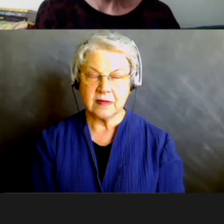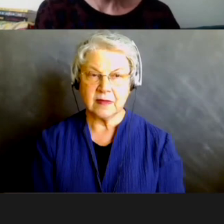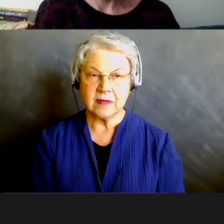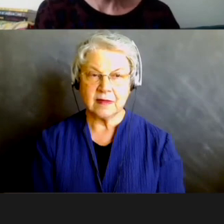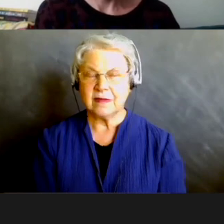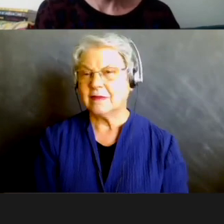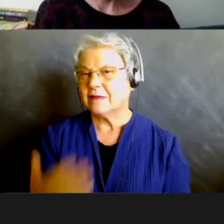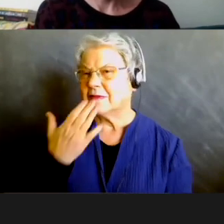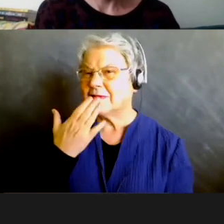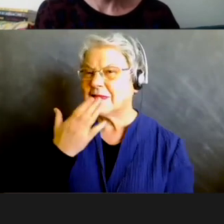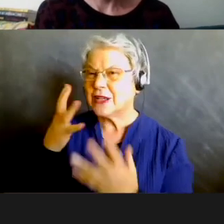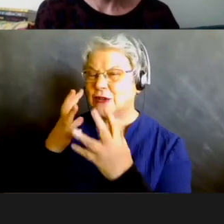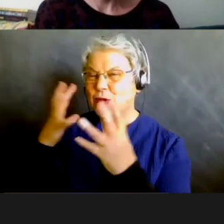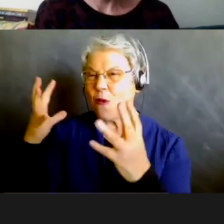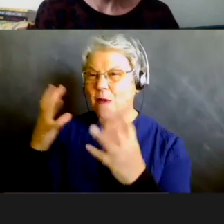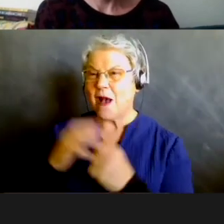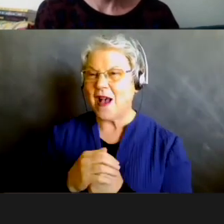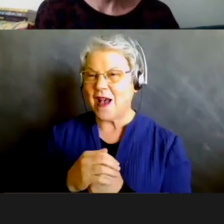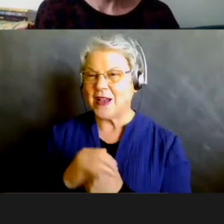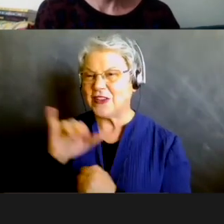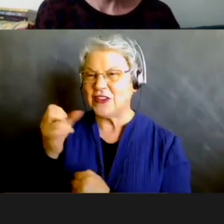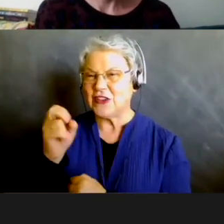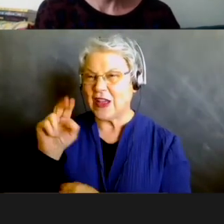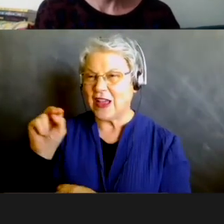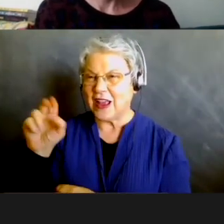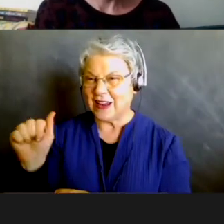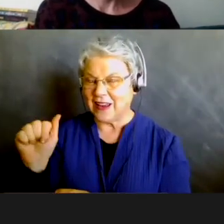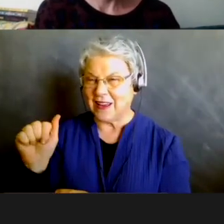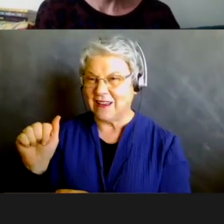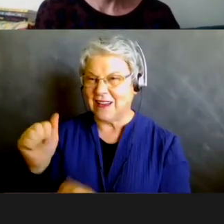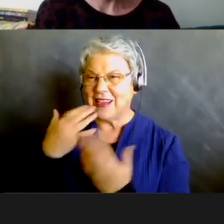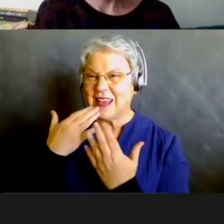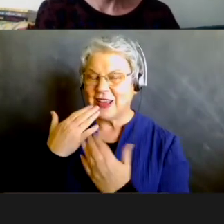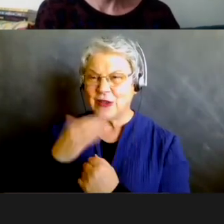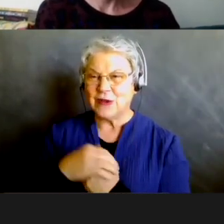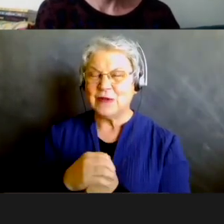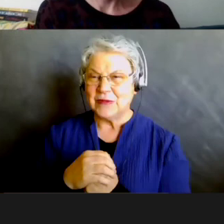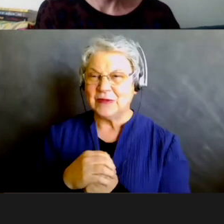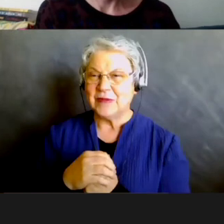Thank you so much, Jenna. Thank you so much.